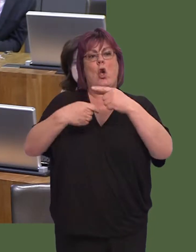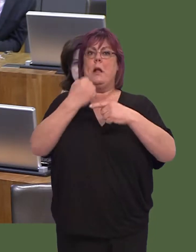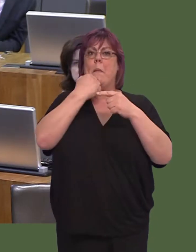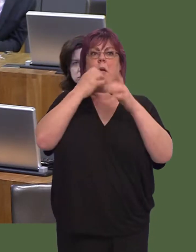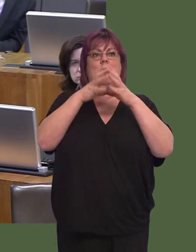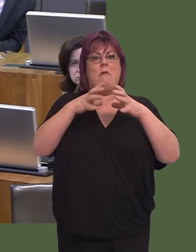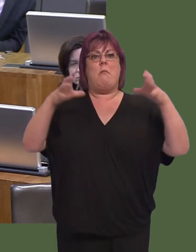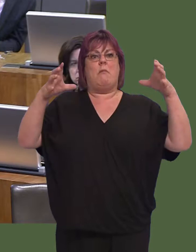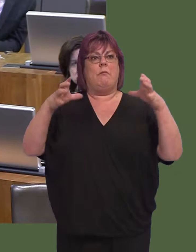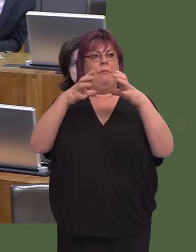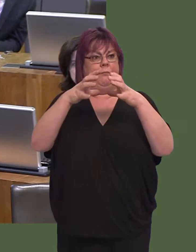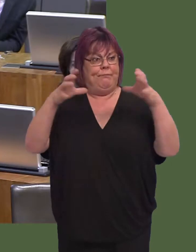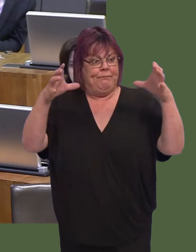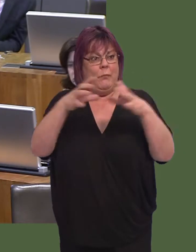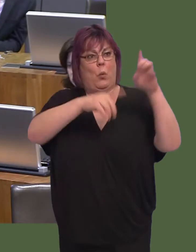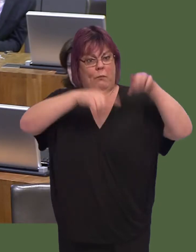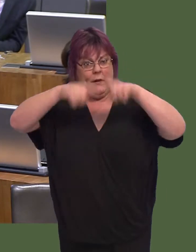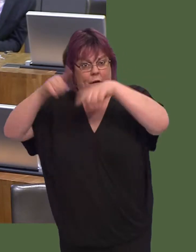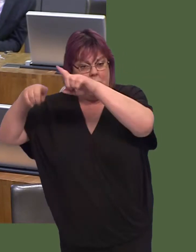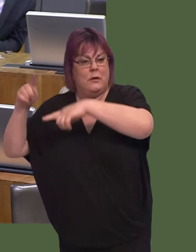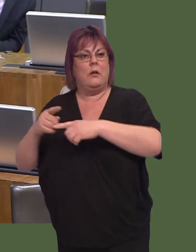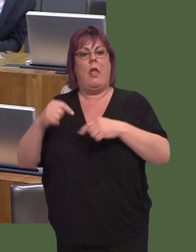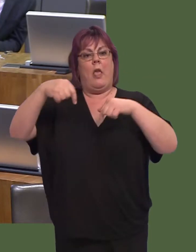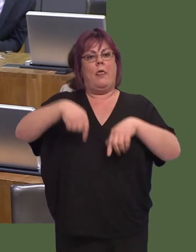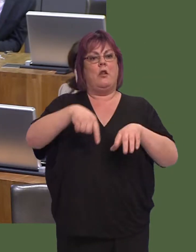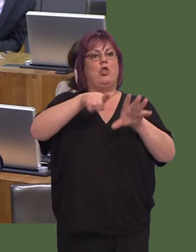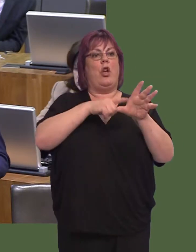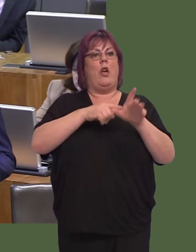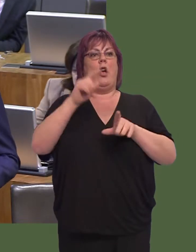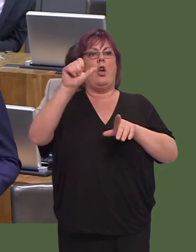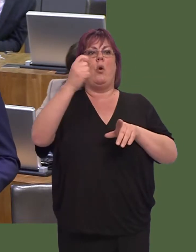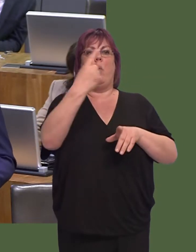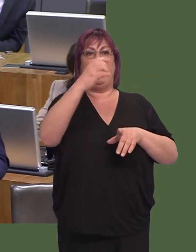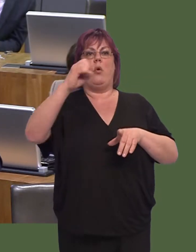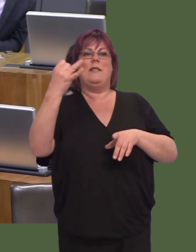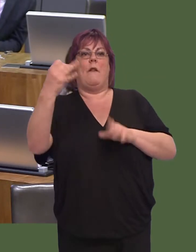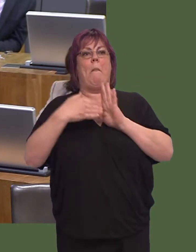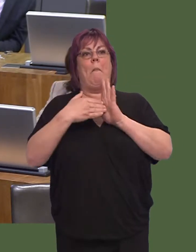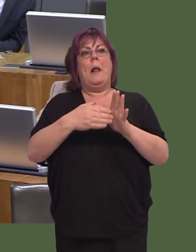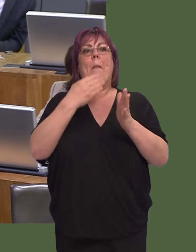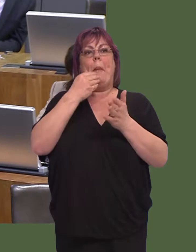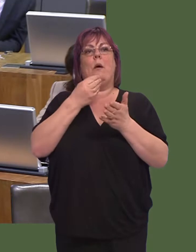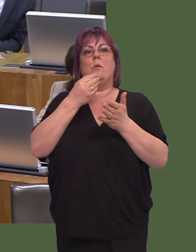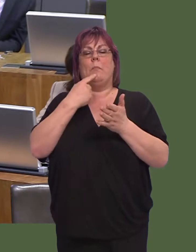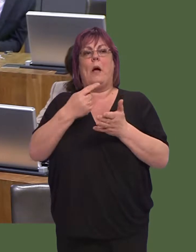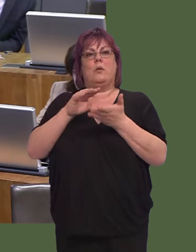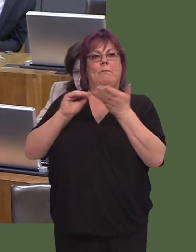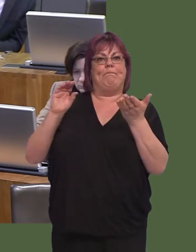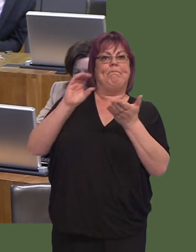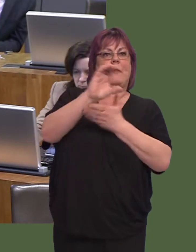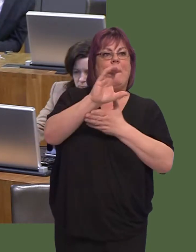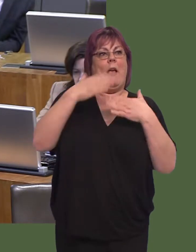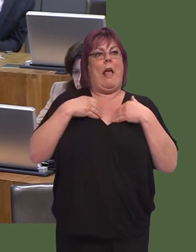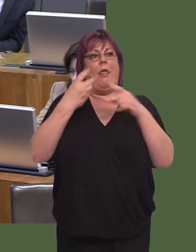know that, as I said, there are more registered nurses than ever. We are investing this year £107 million in education and training programmes for healthcare